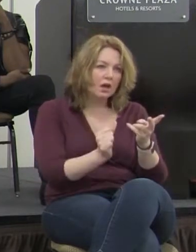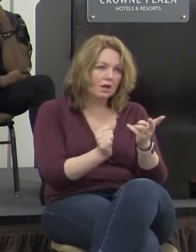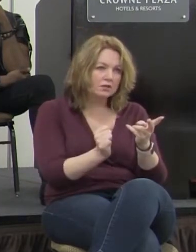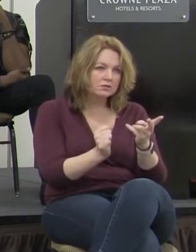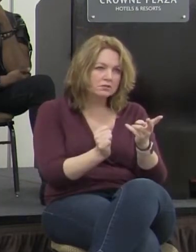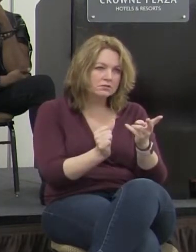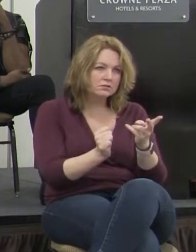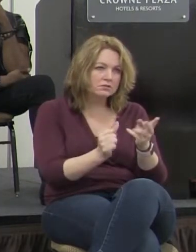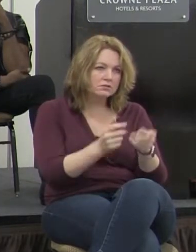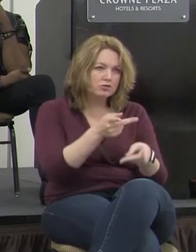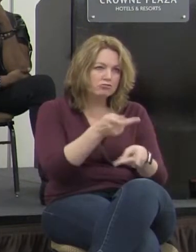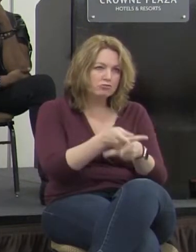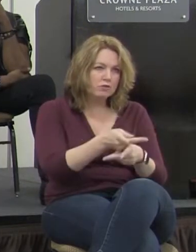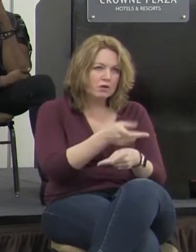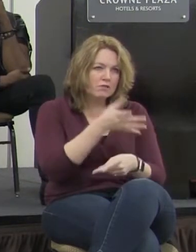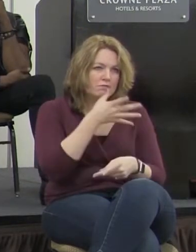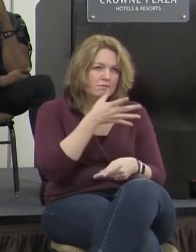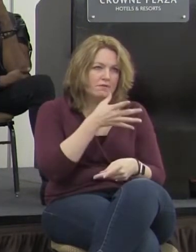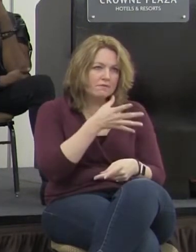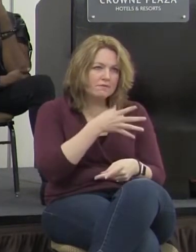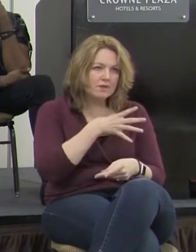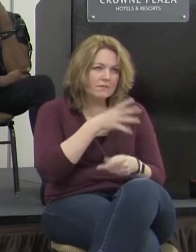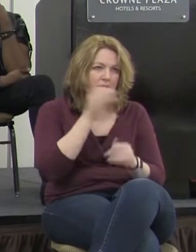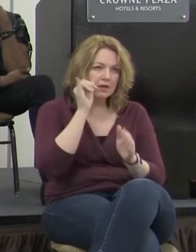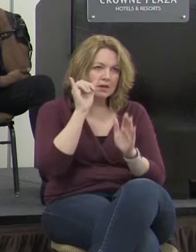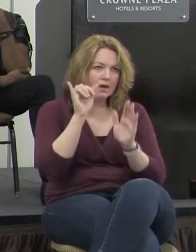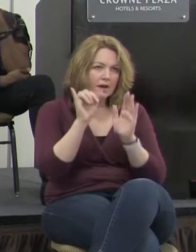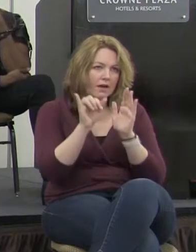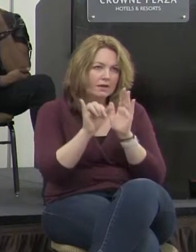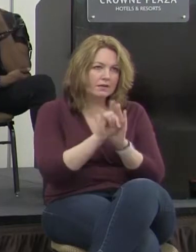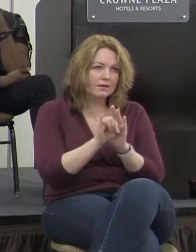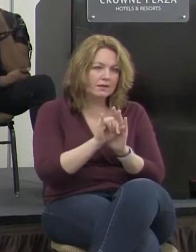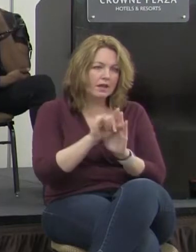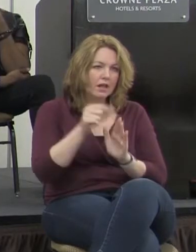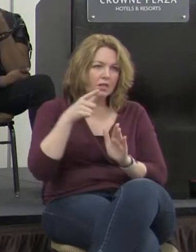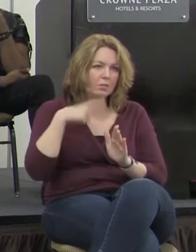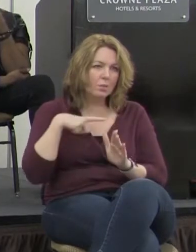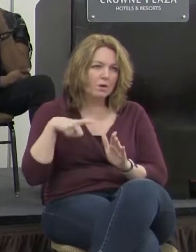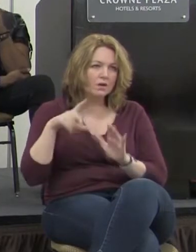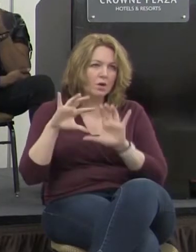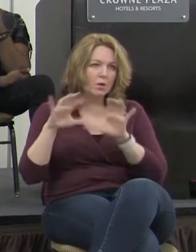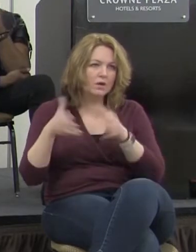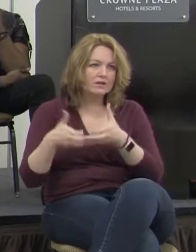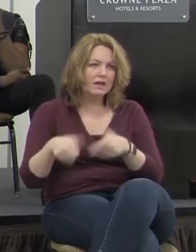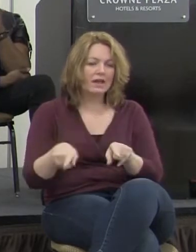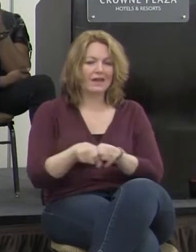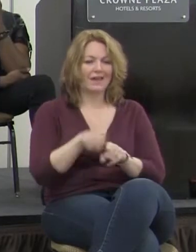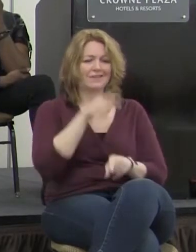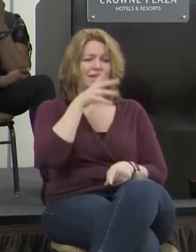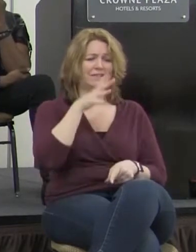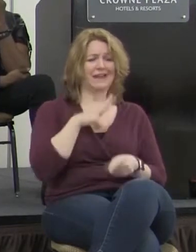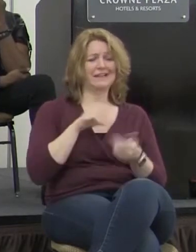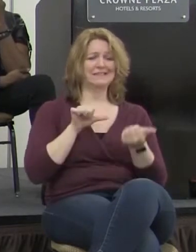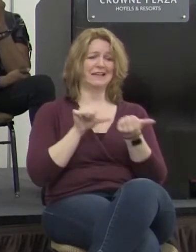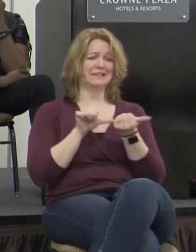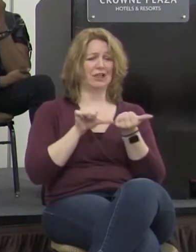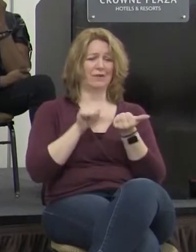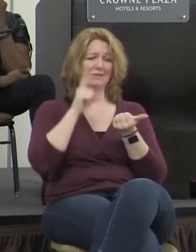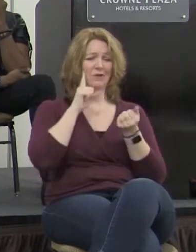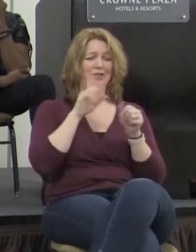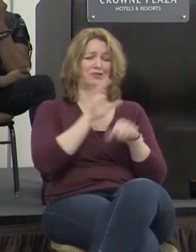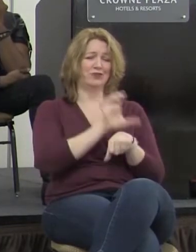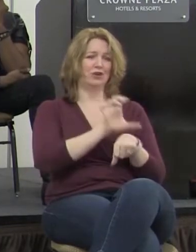the female identified leather organizations as the ladies' auxiliary at the